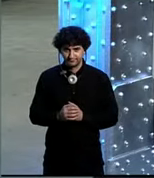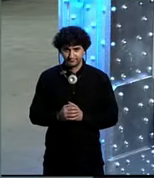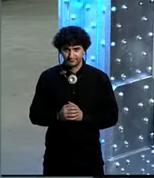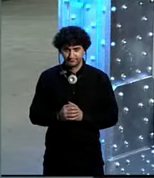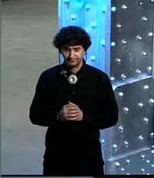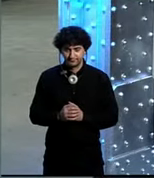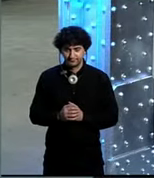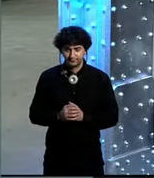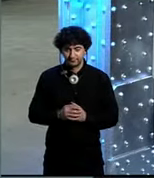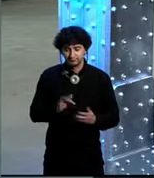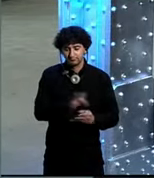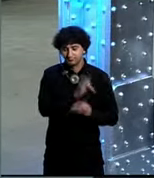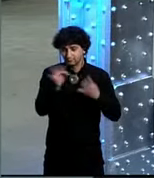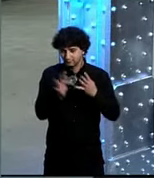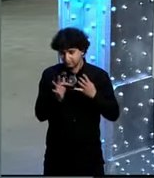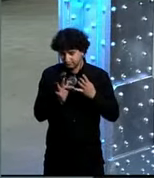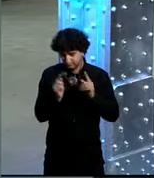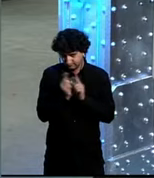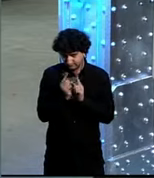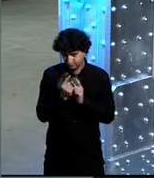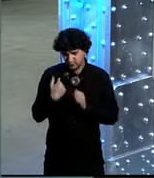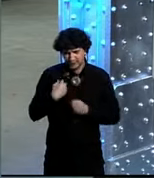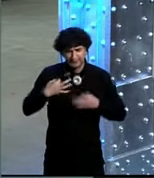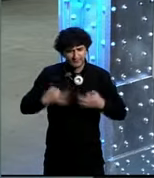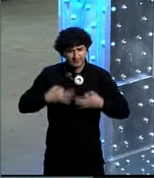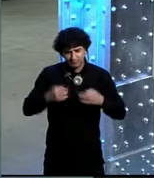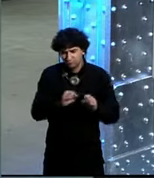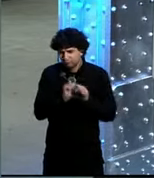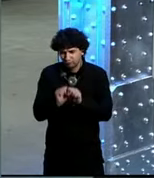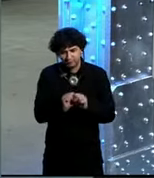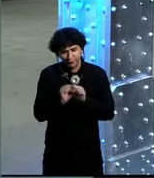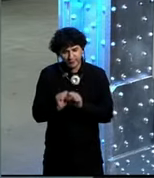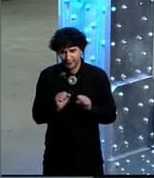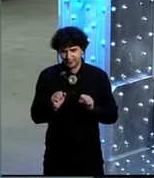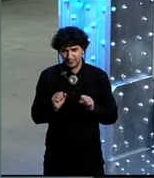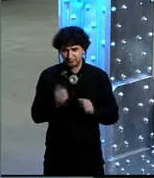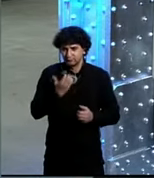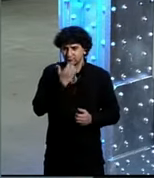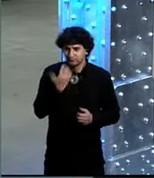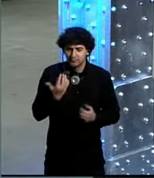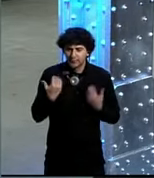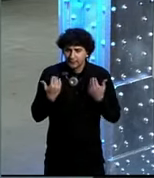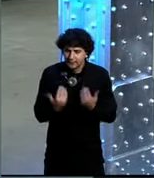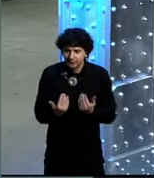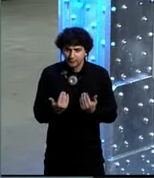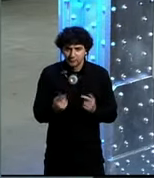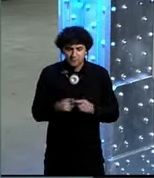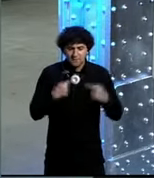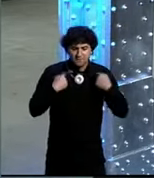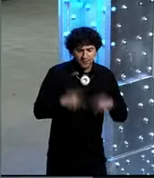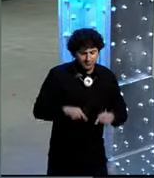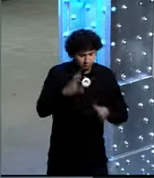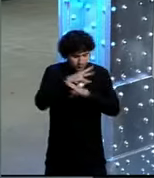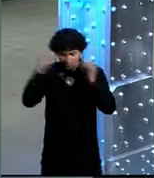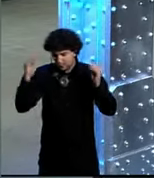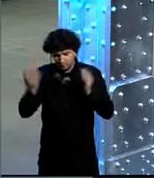I'm an advocate of the fail fast forward mantra, right? I think that's I believe we need to be prepared to fail